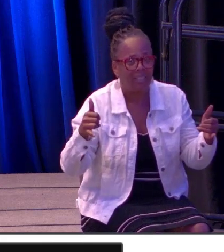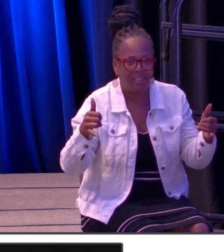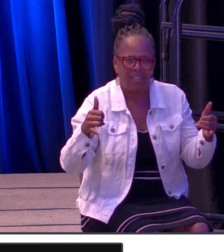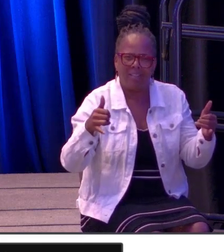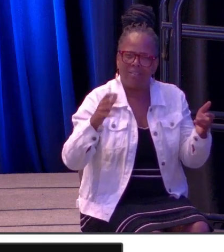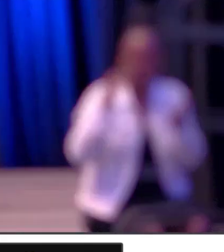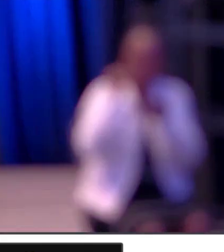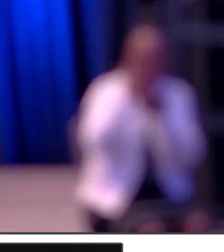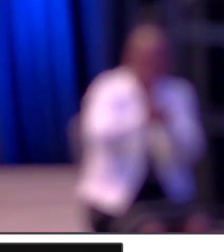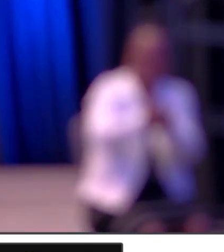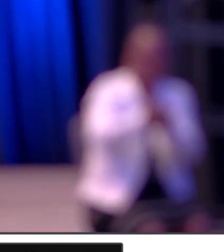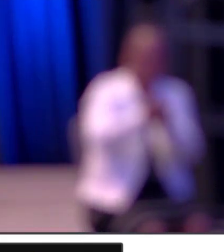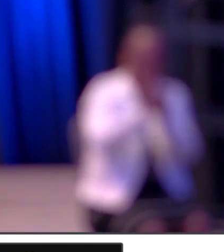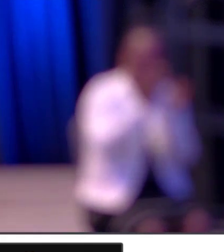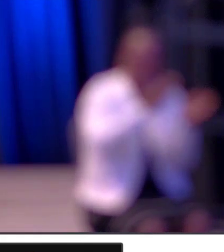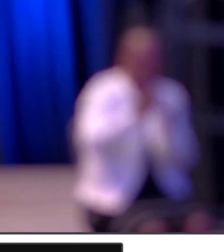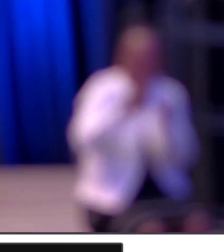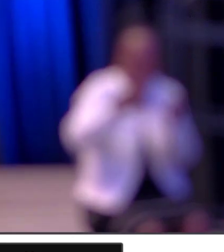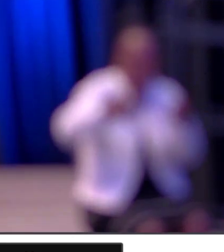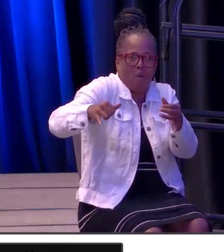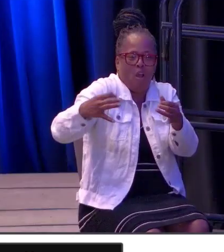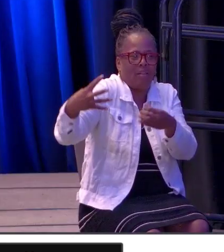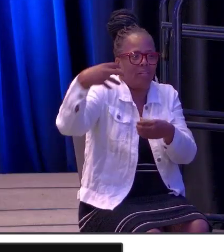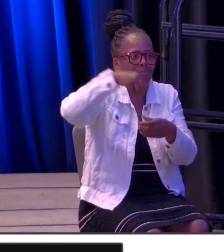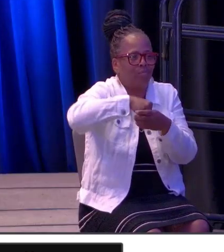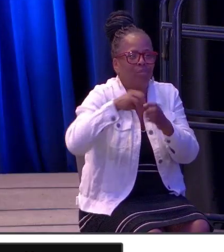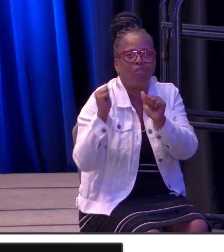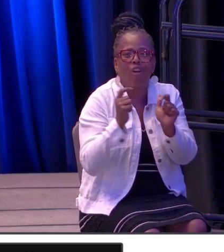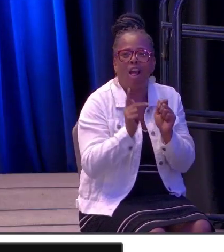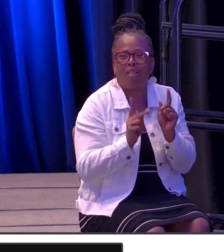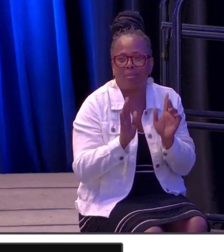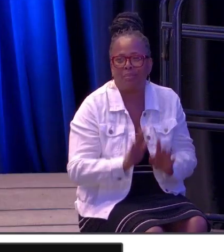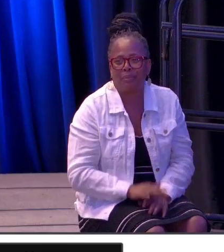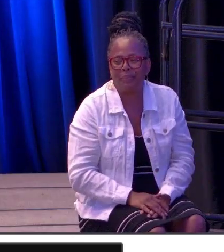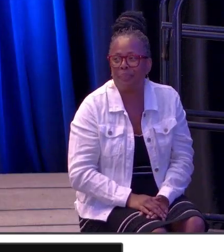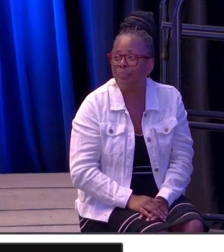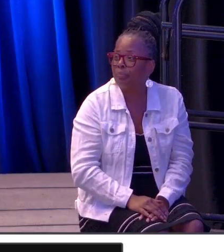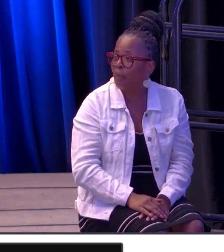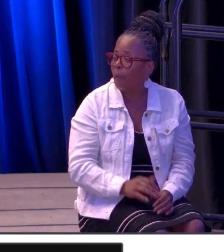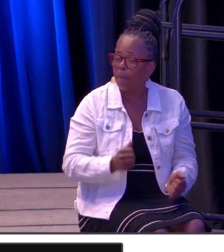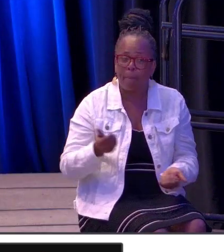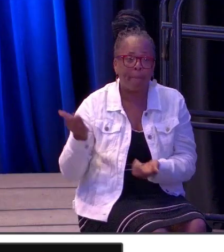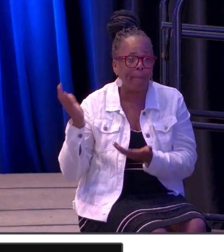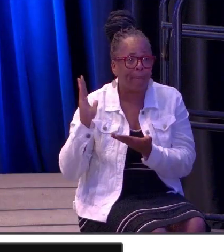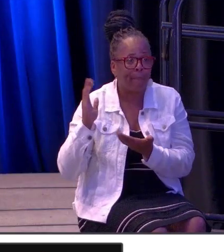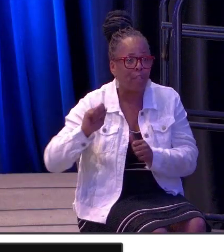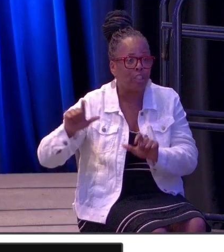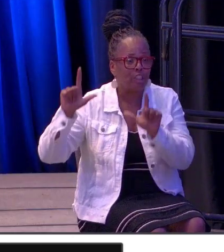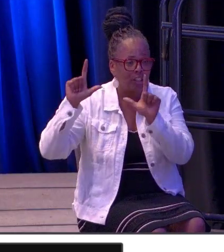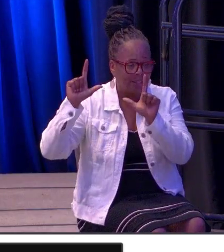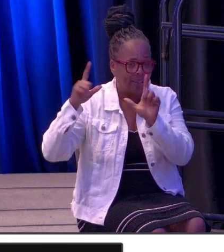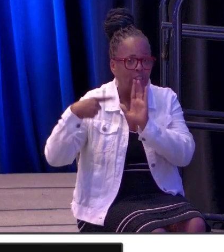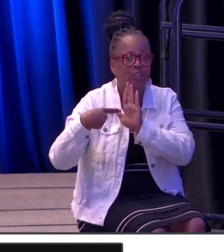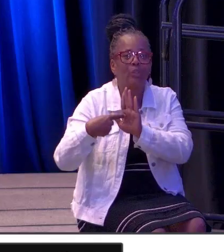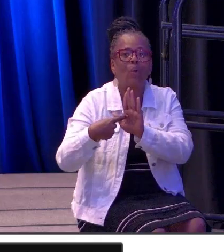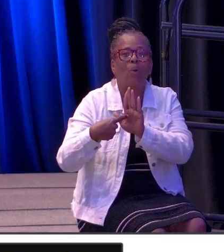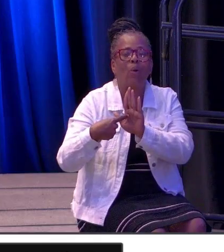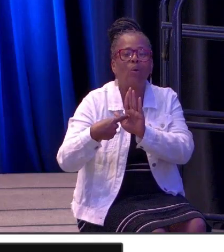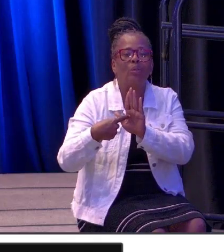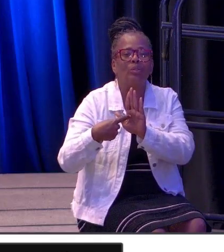can plan a party that is inclusive for everyone. So here on the screen, we have